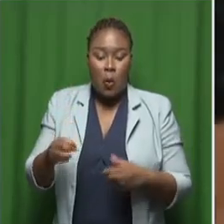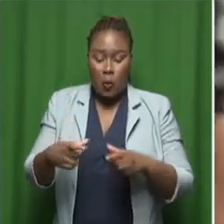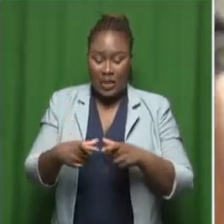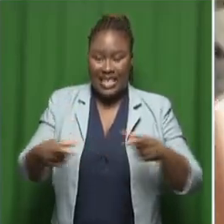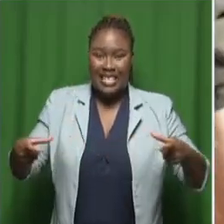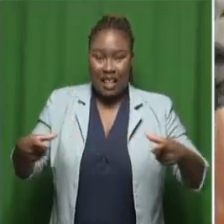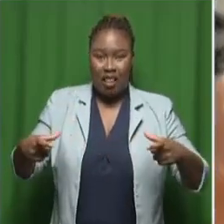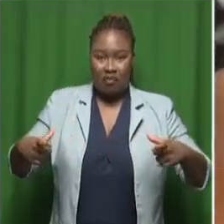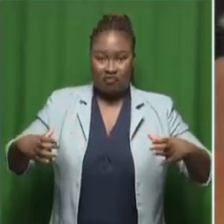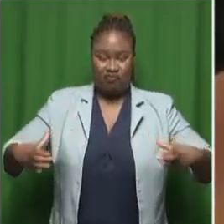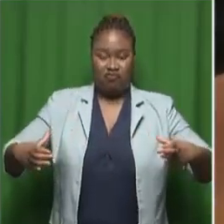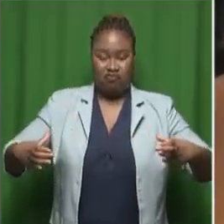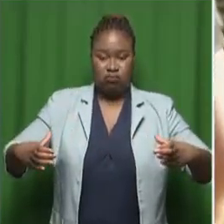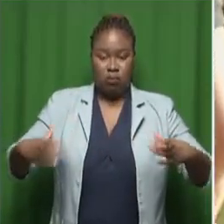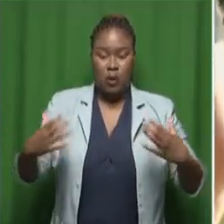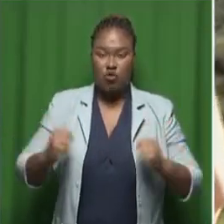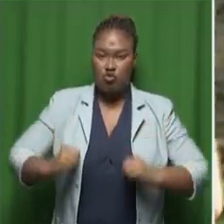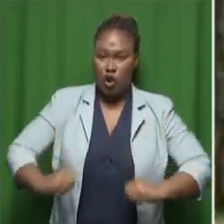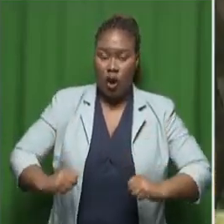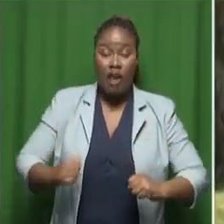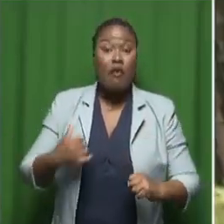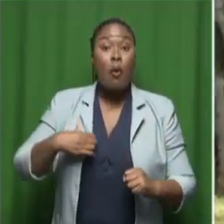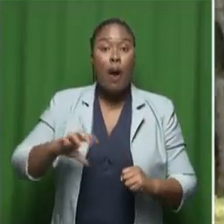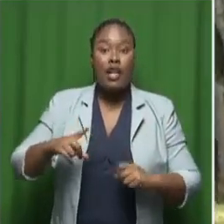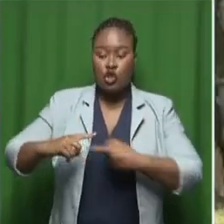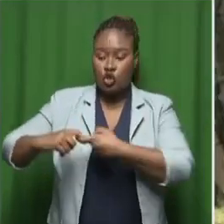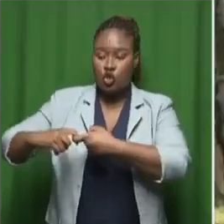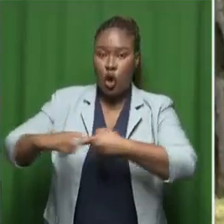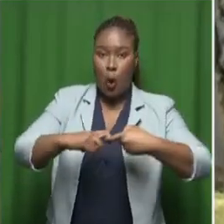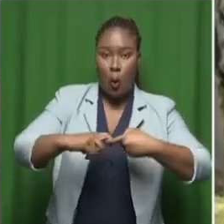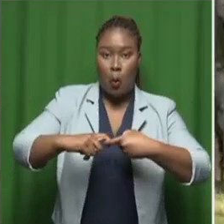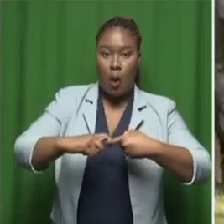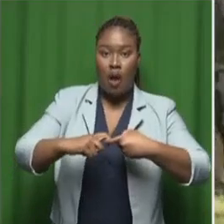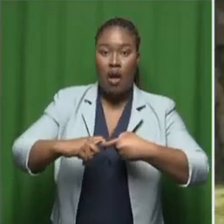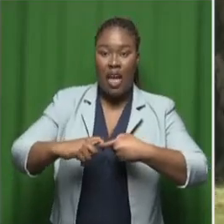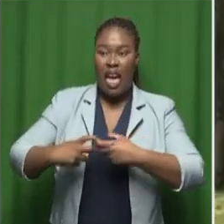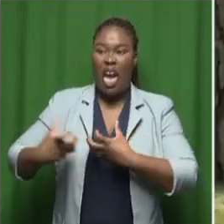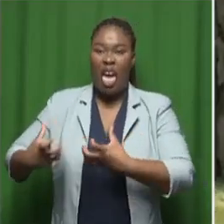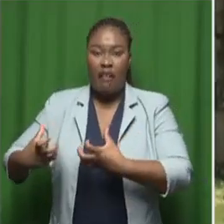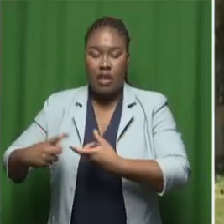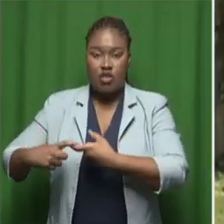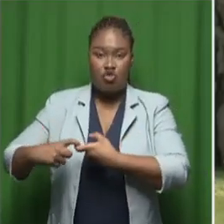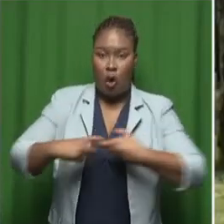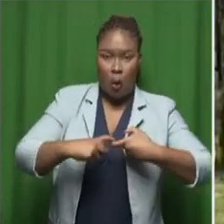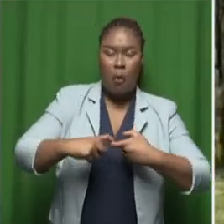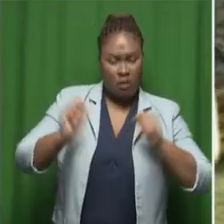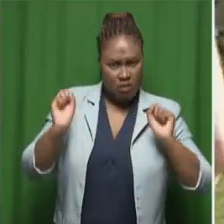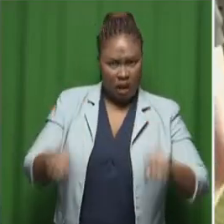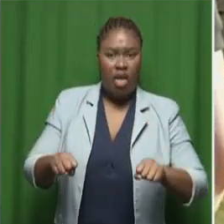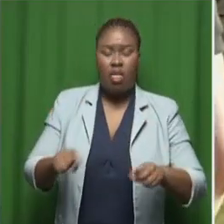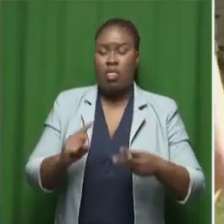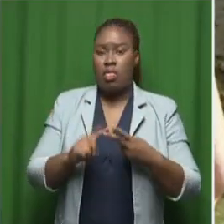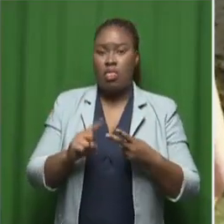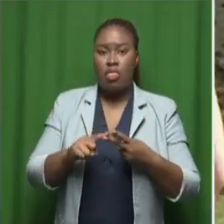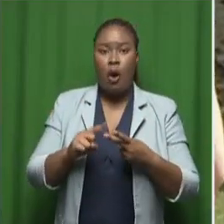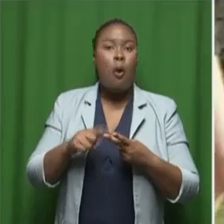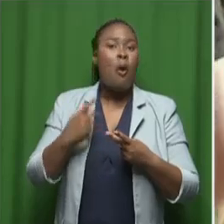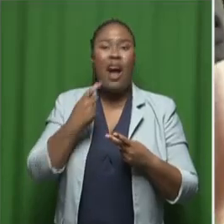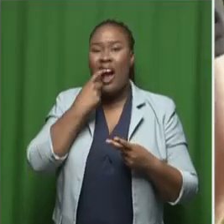motor, to be able to tow that heavy weights, push you through rough roads.